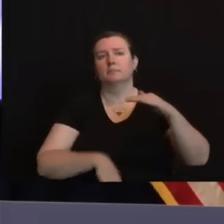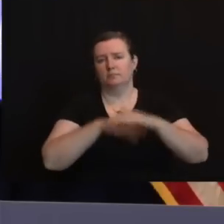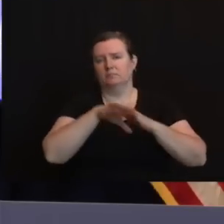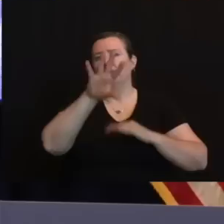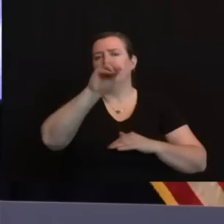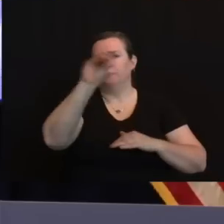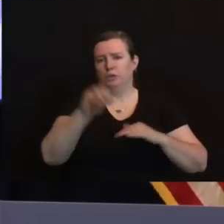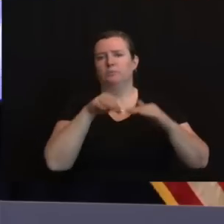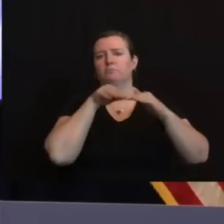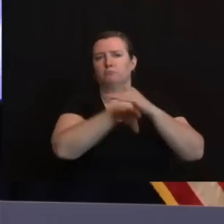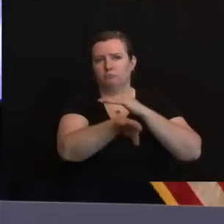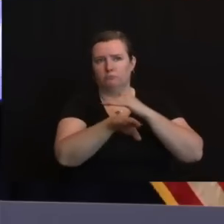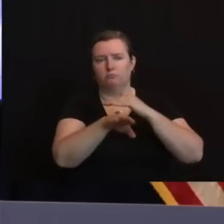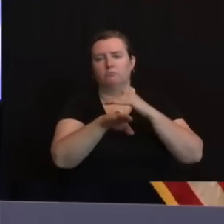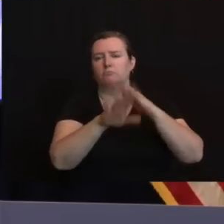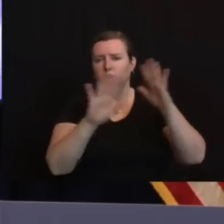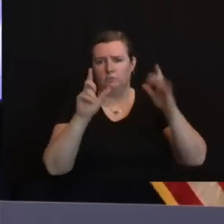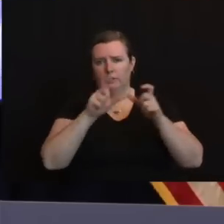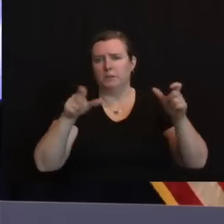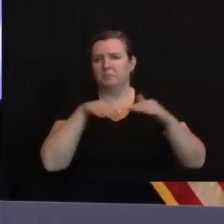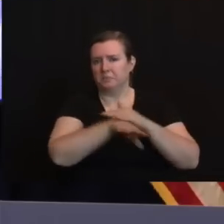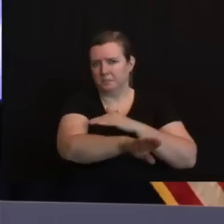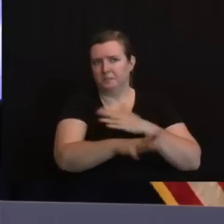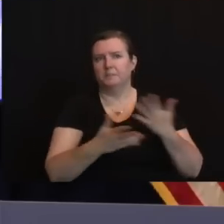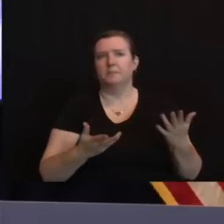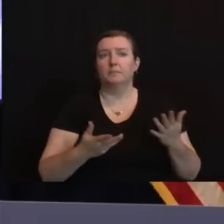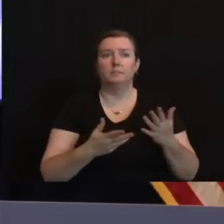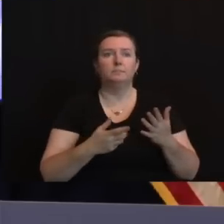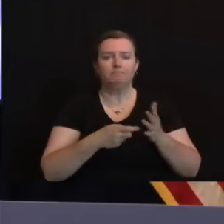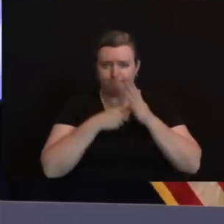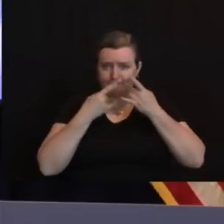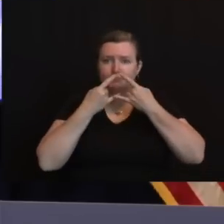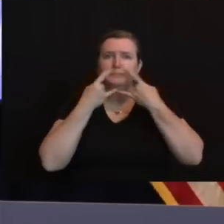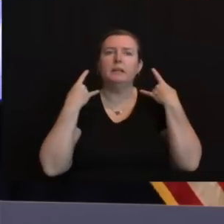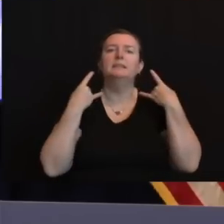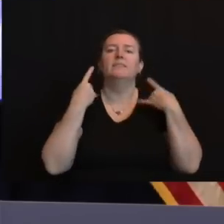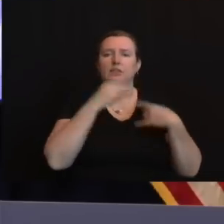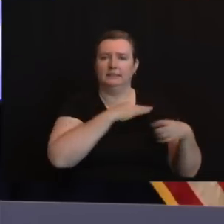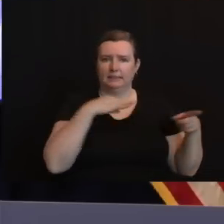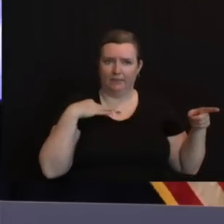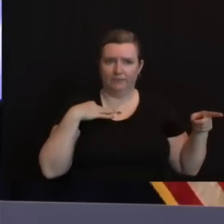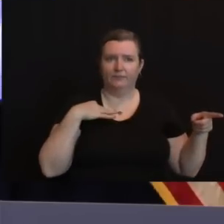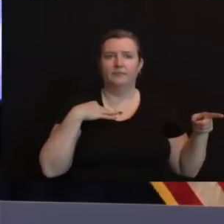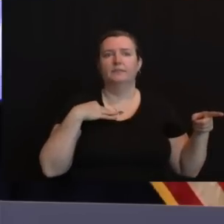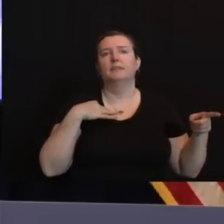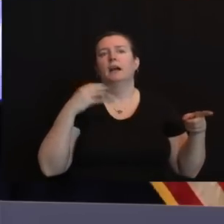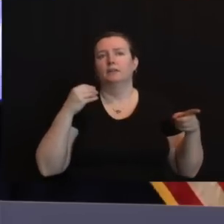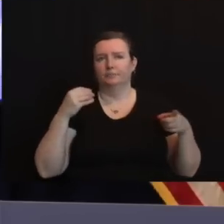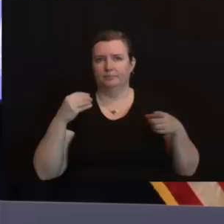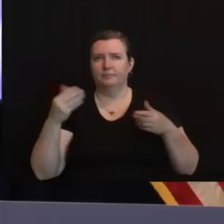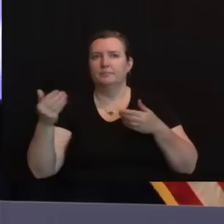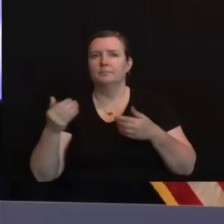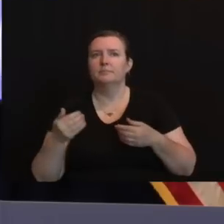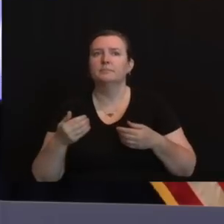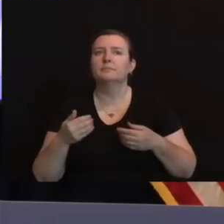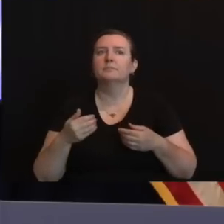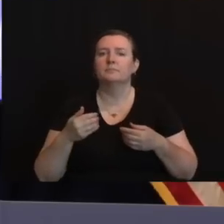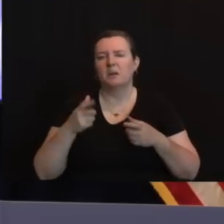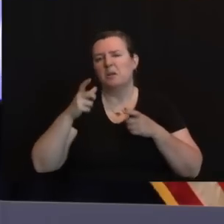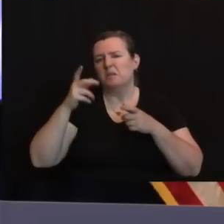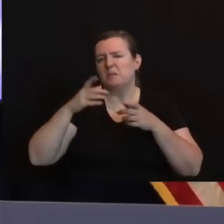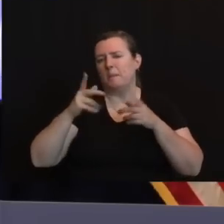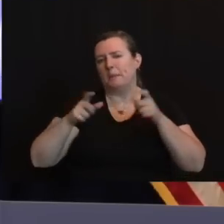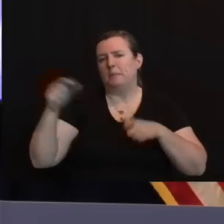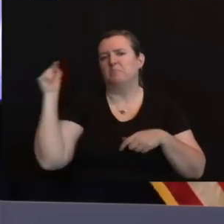50%, requiring face coverings for staff and visitors, except when doing so would inhibit